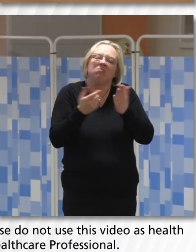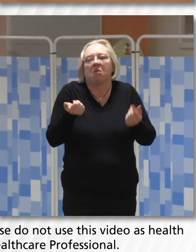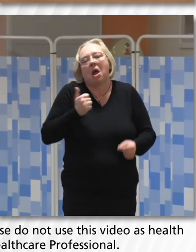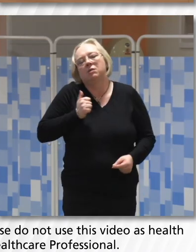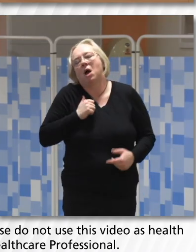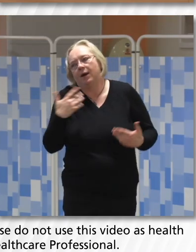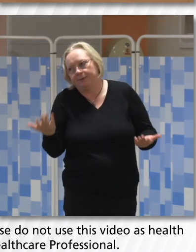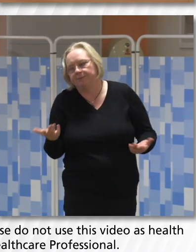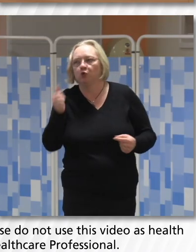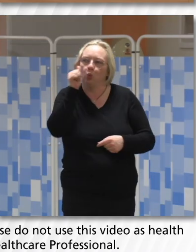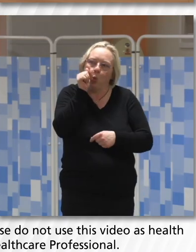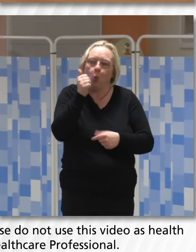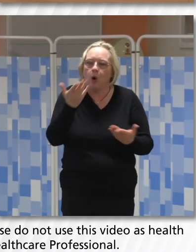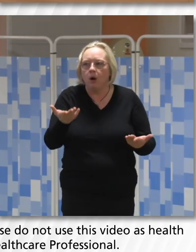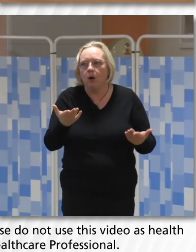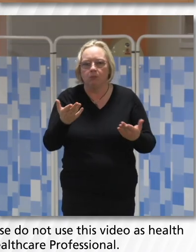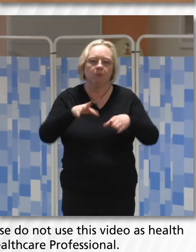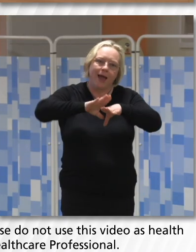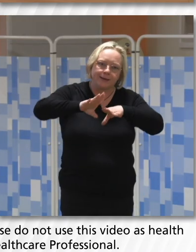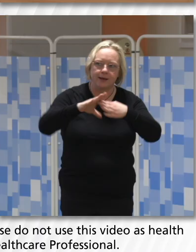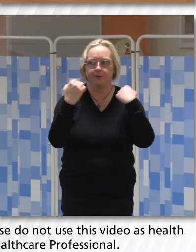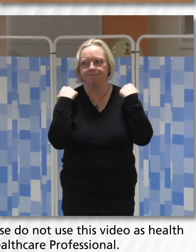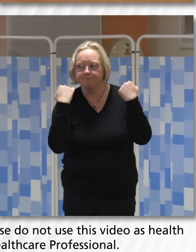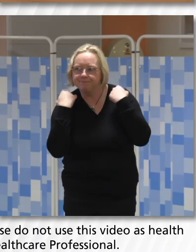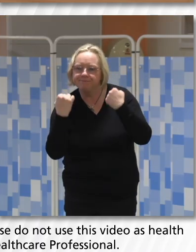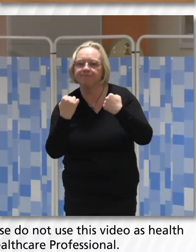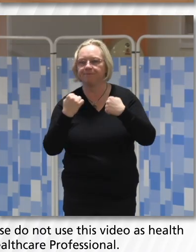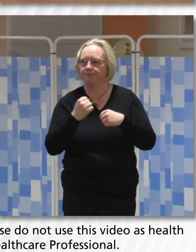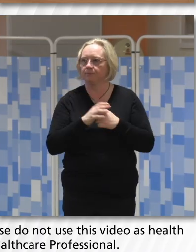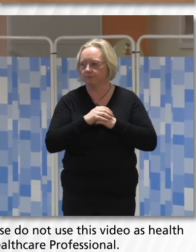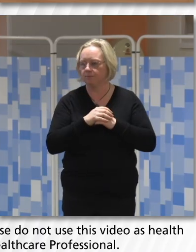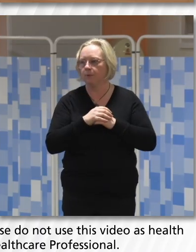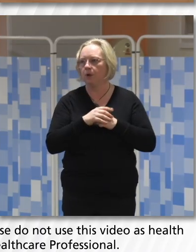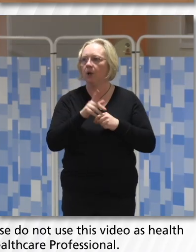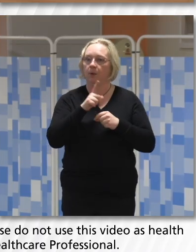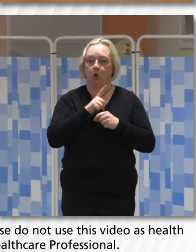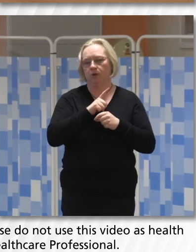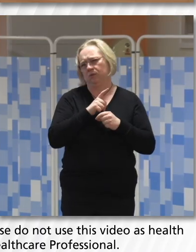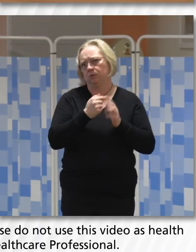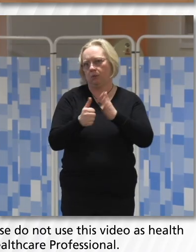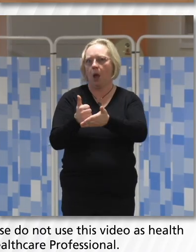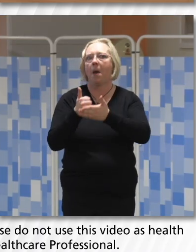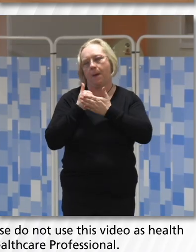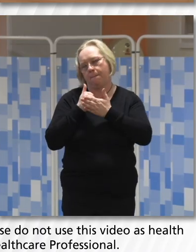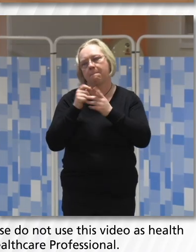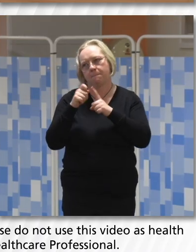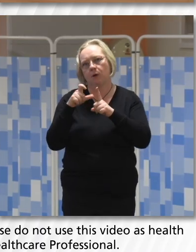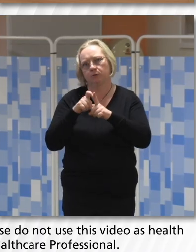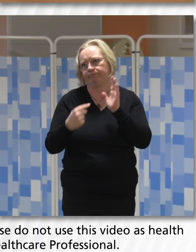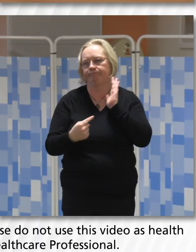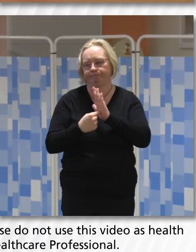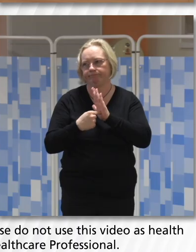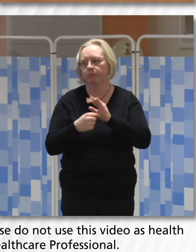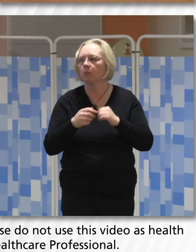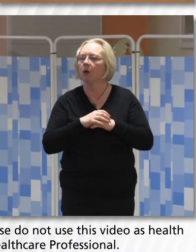expect physios to do. So we're always talking about exercise and physical activity because it makes a huge difference in Parkinson's. We